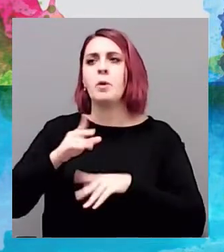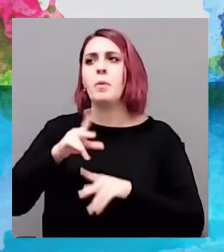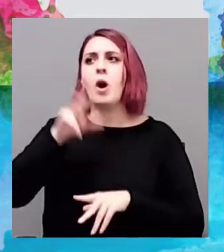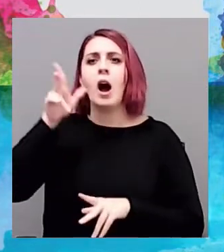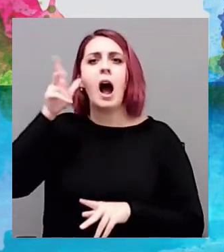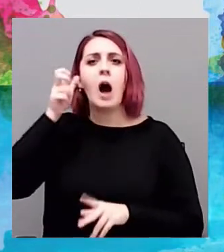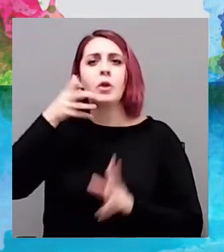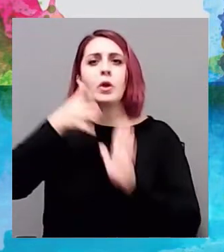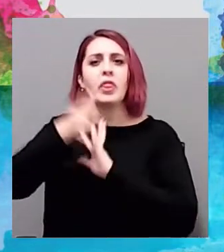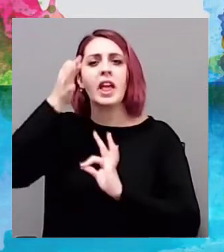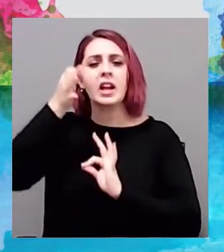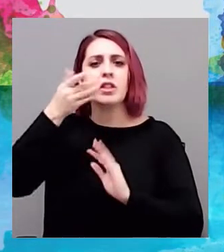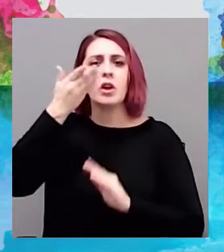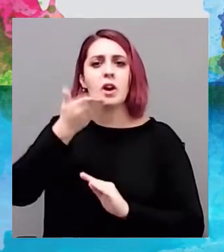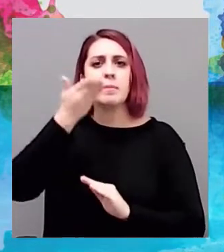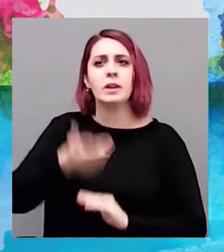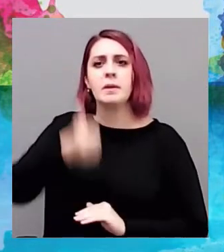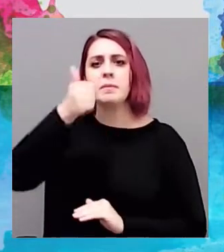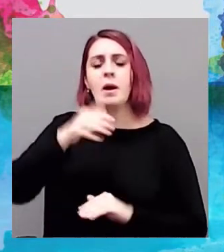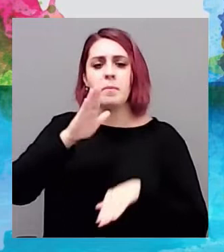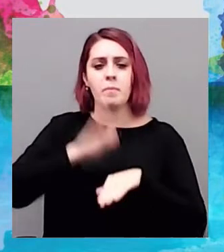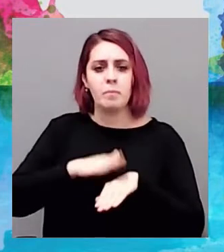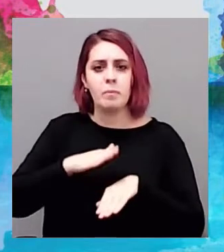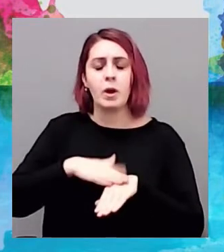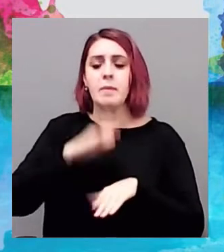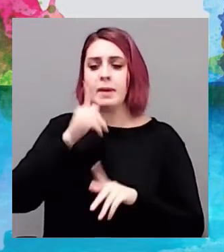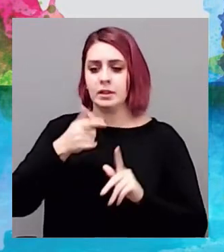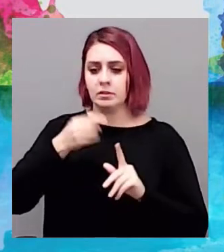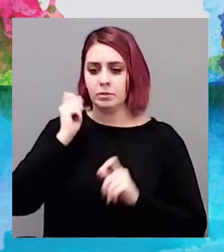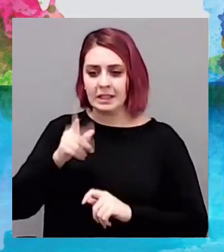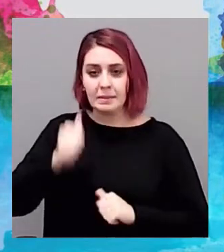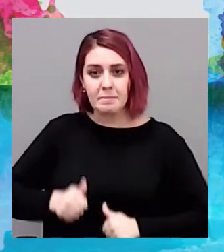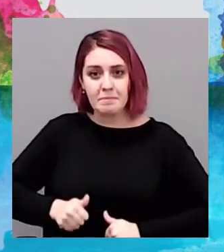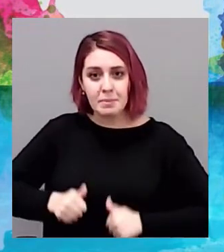to see why this is so important